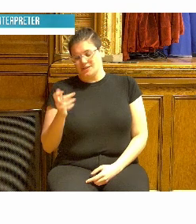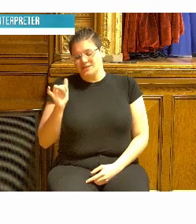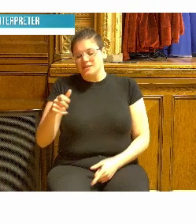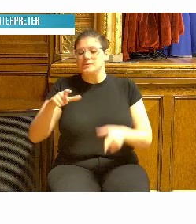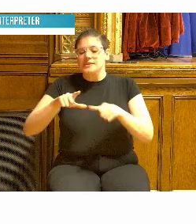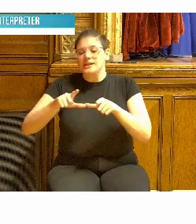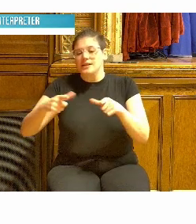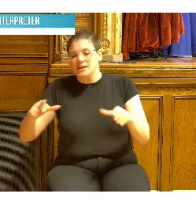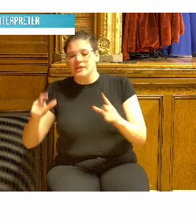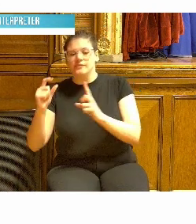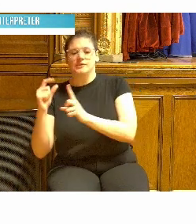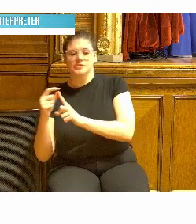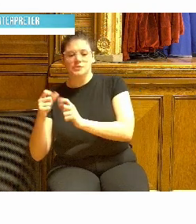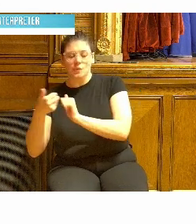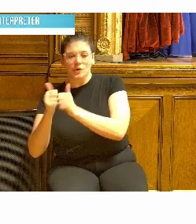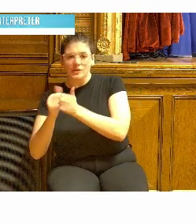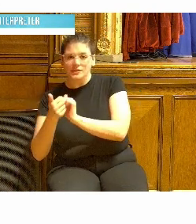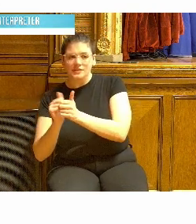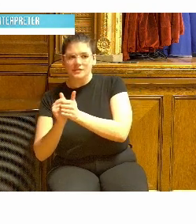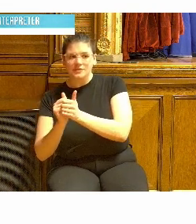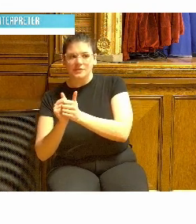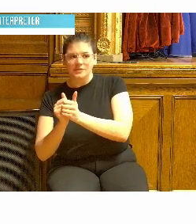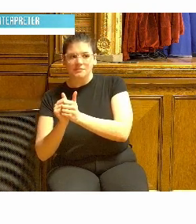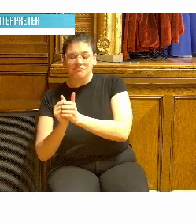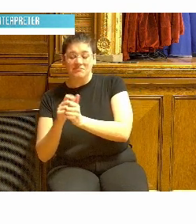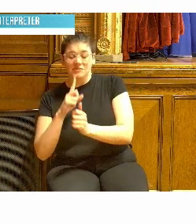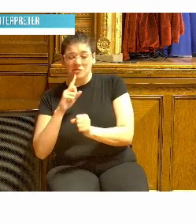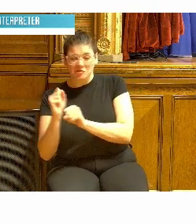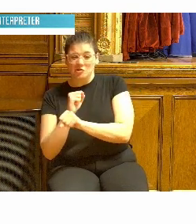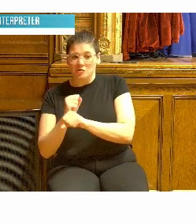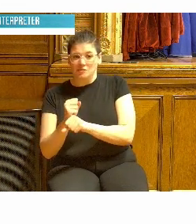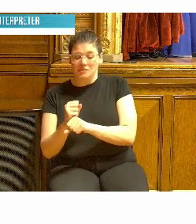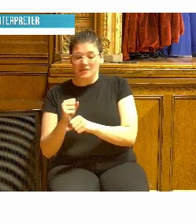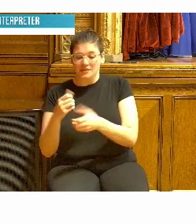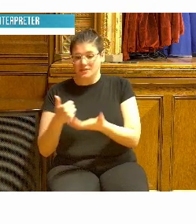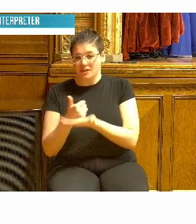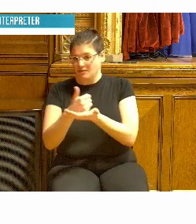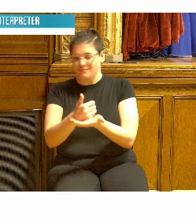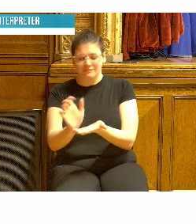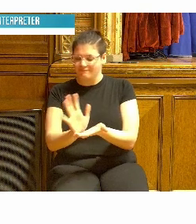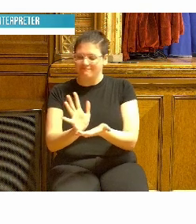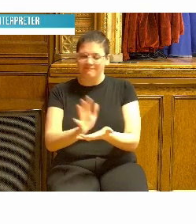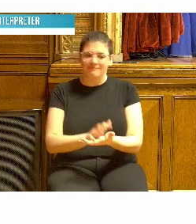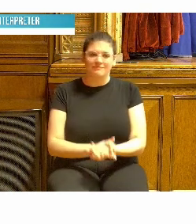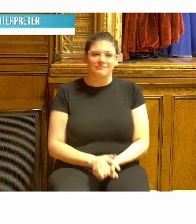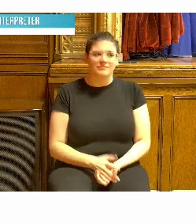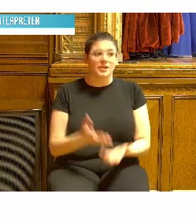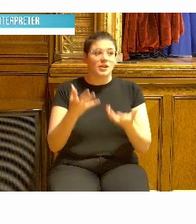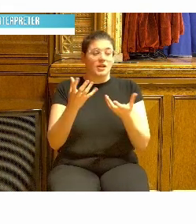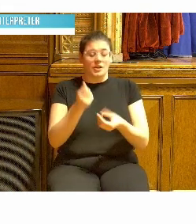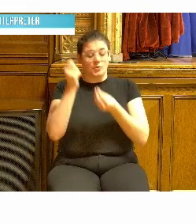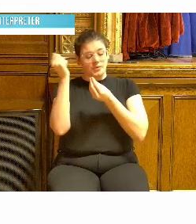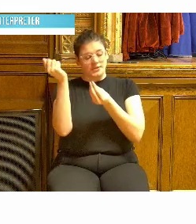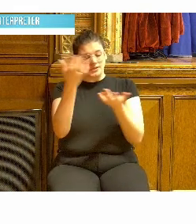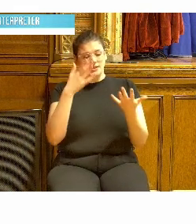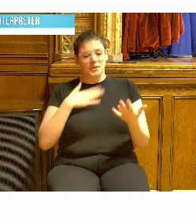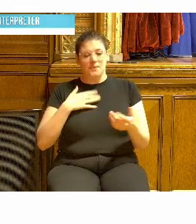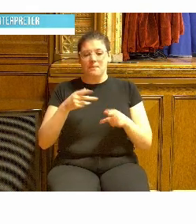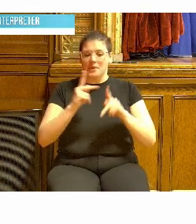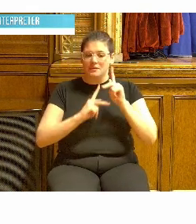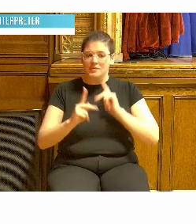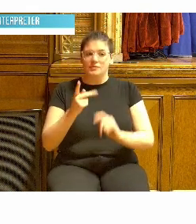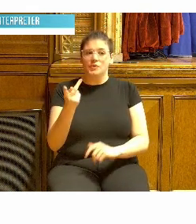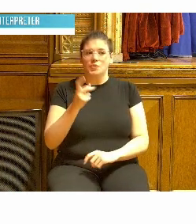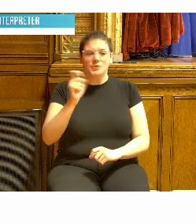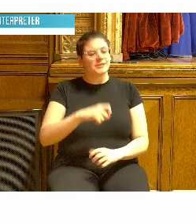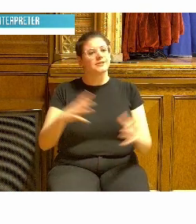word games. It didn't do nothing for us. And I want to tell my people, y'all, we got to get together, we got to